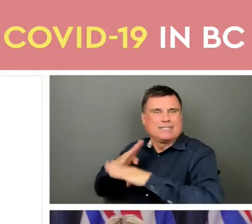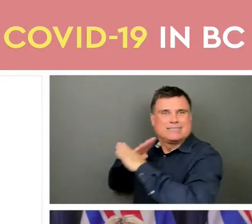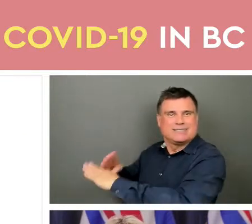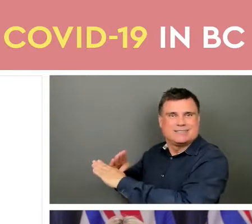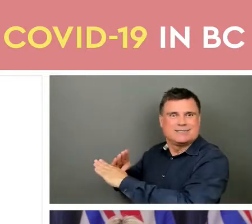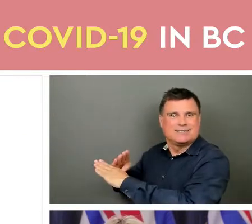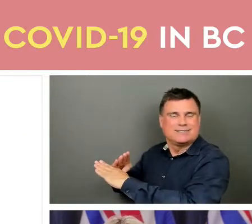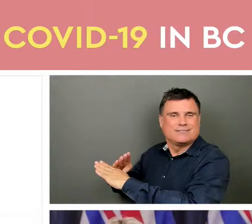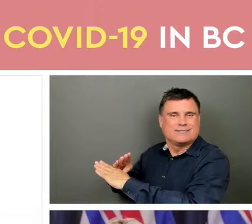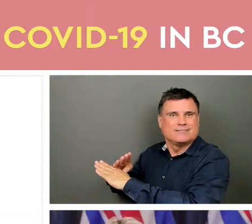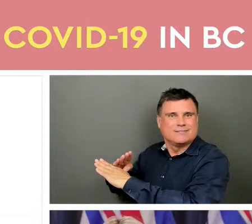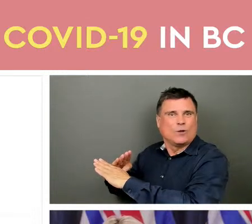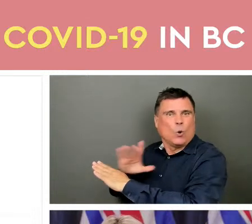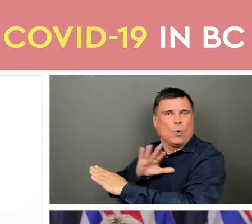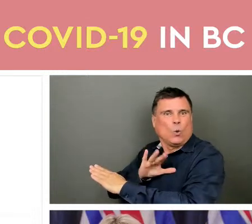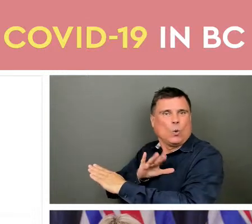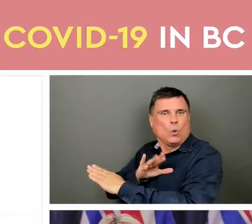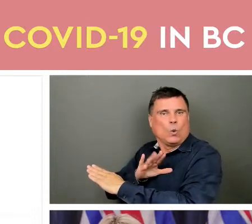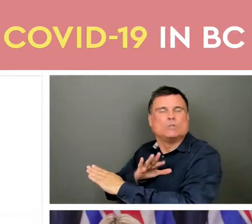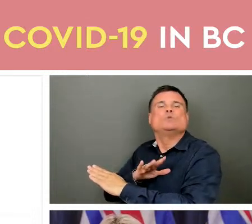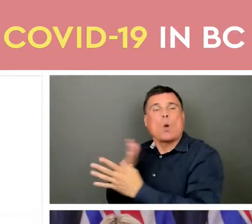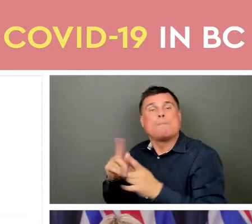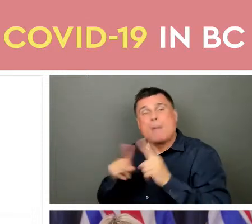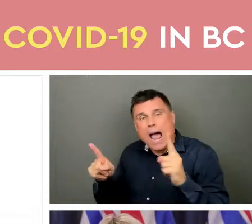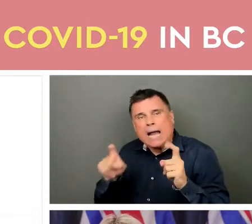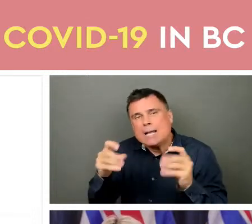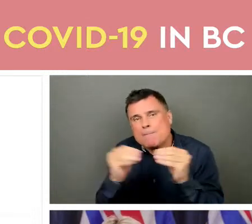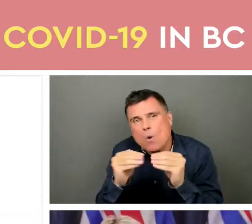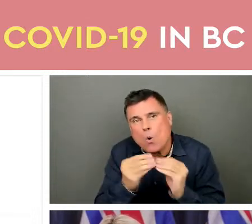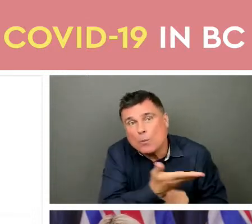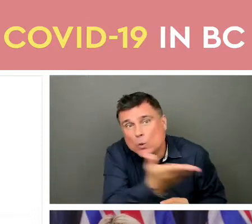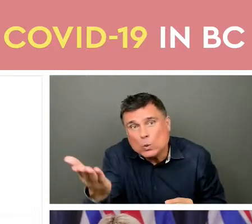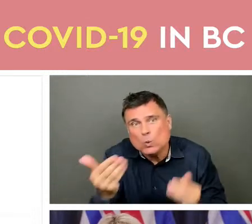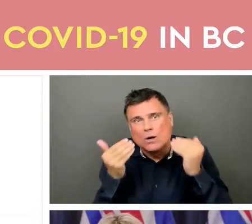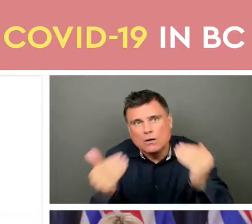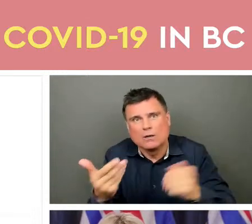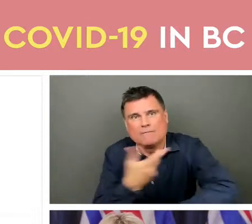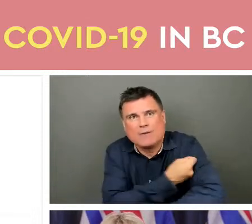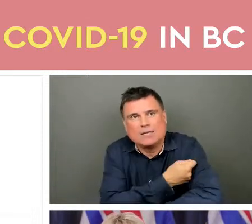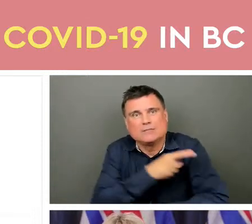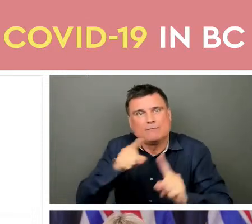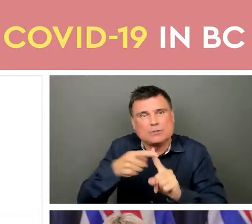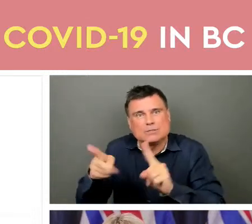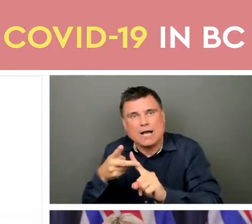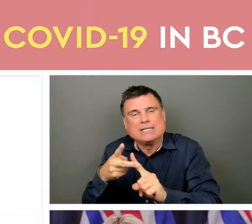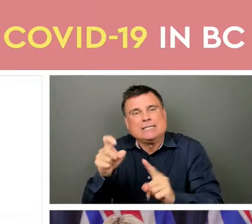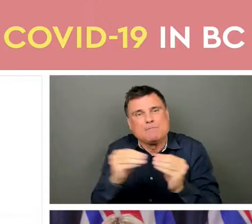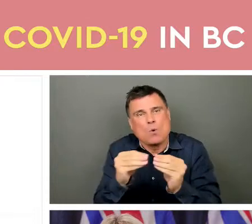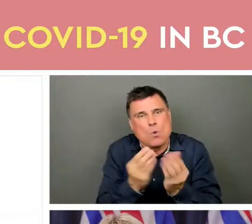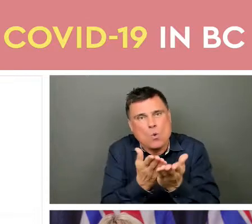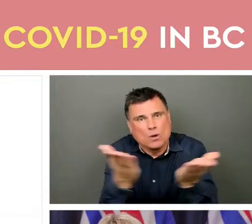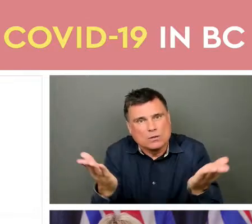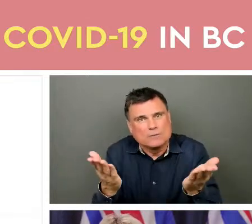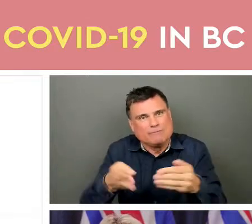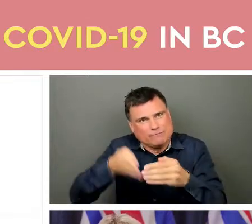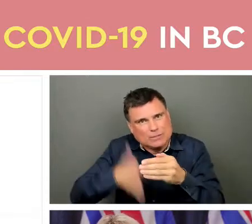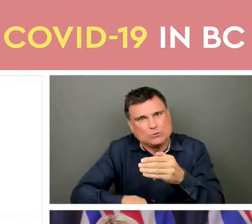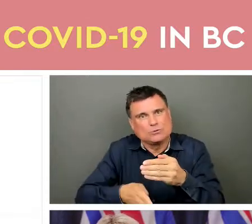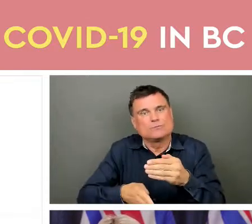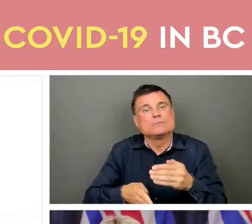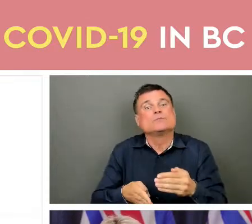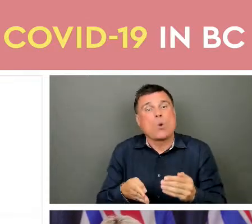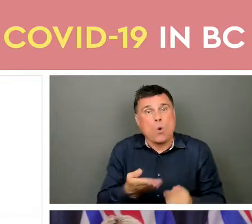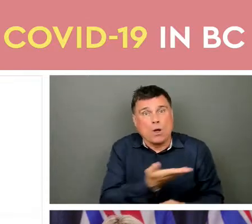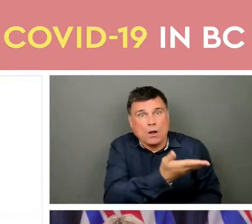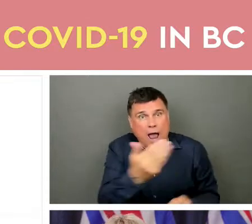line of trying to reduce the impacts of the virus, both on us as individuals, but on our families,